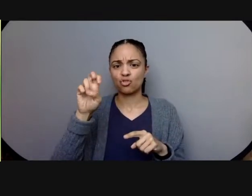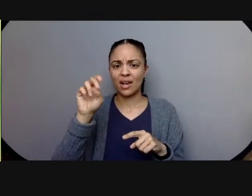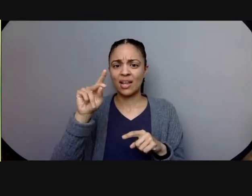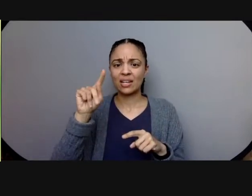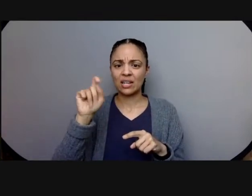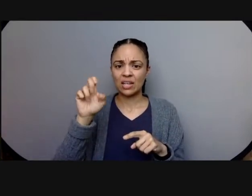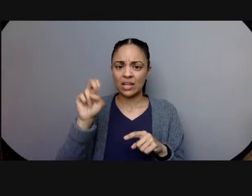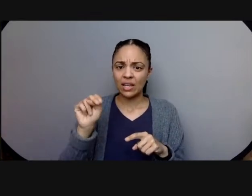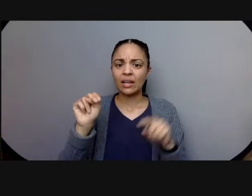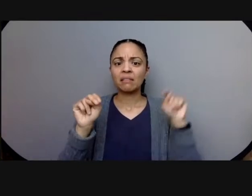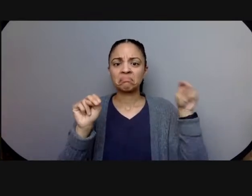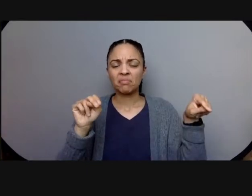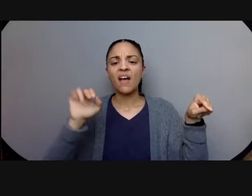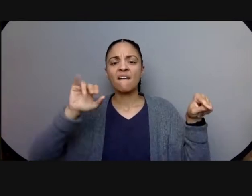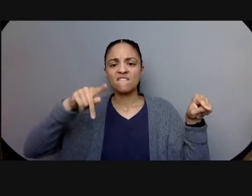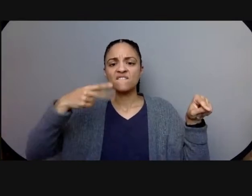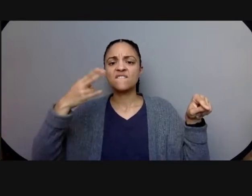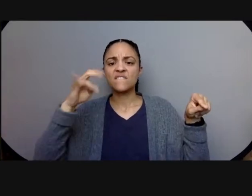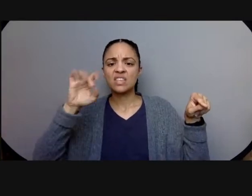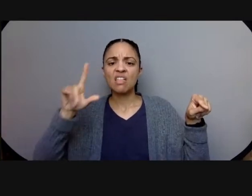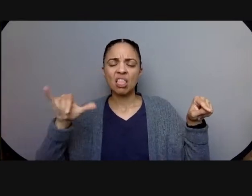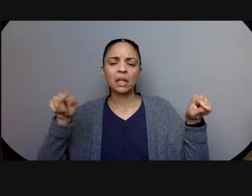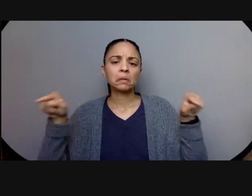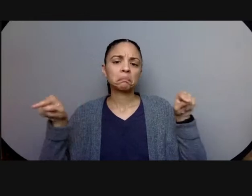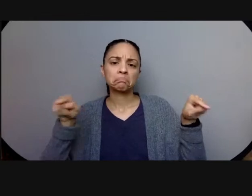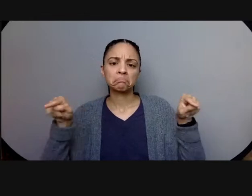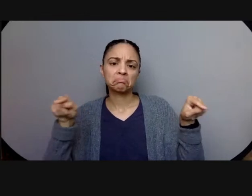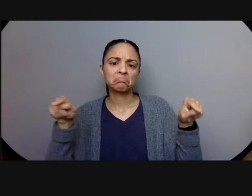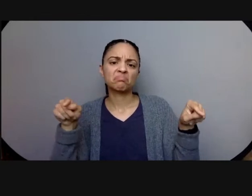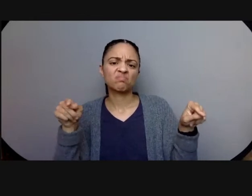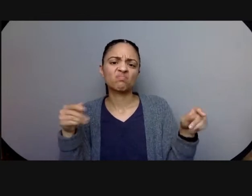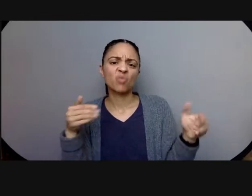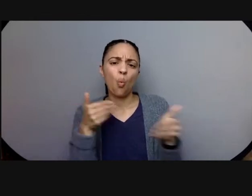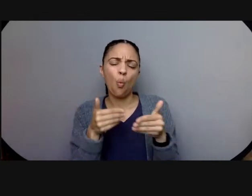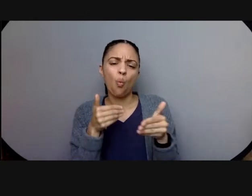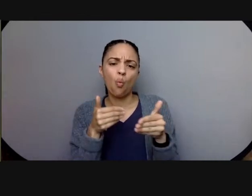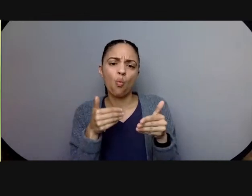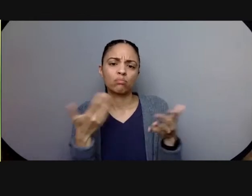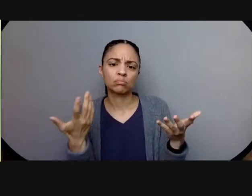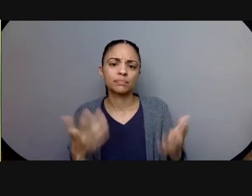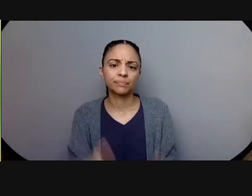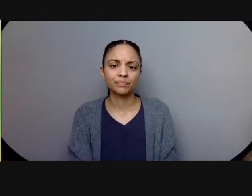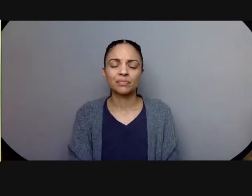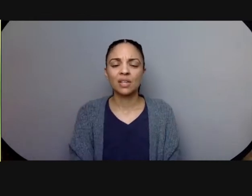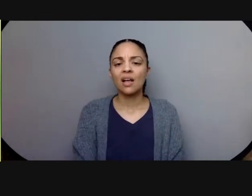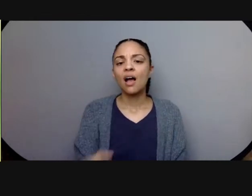Wait, tell me some of the nicknames, because I think I know the names, but Clyde